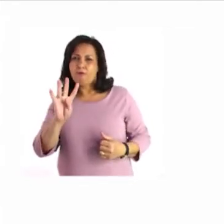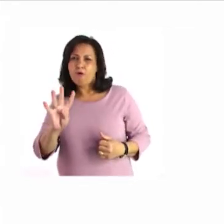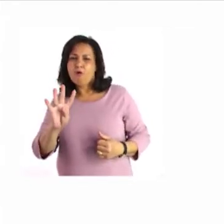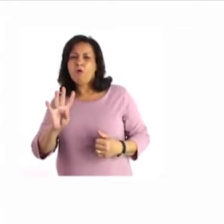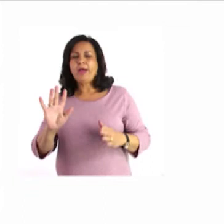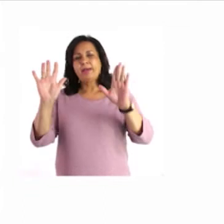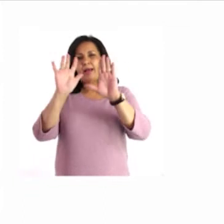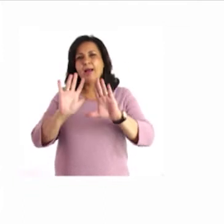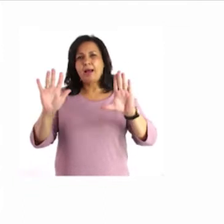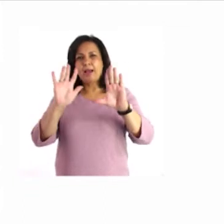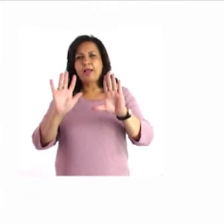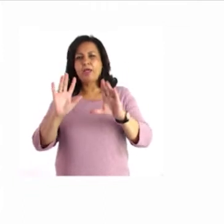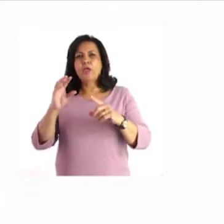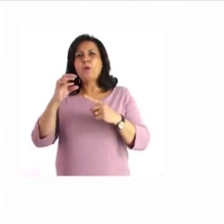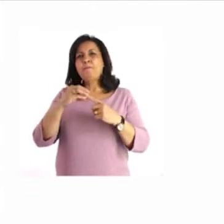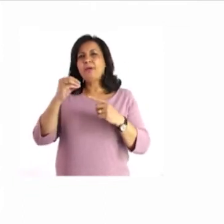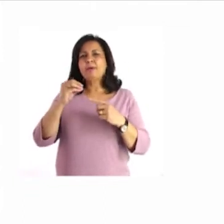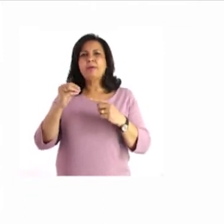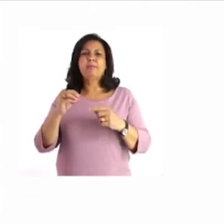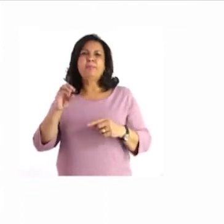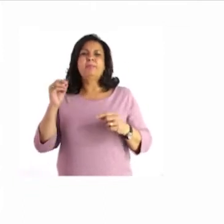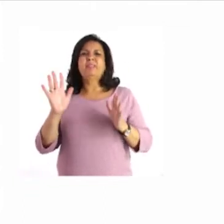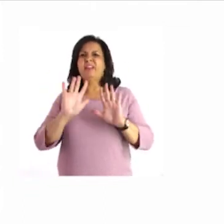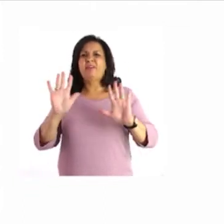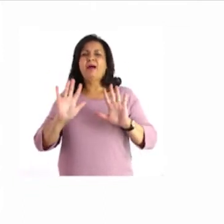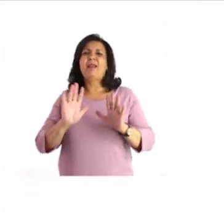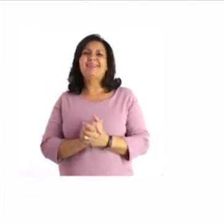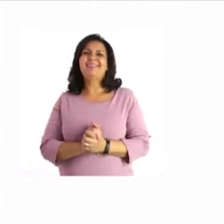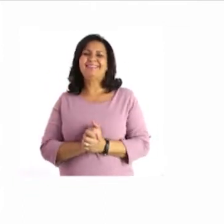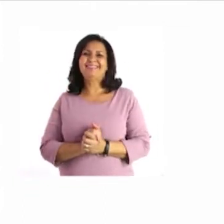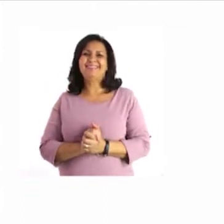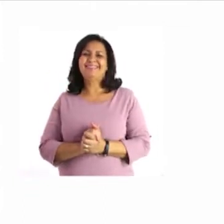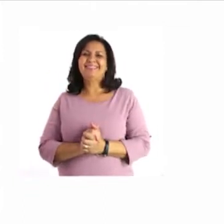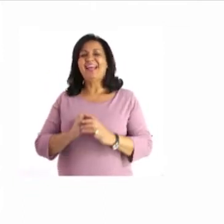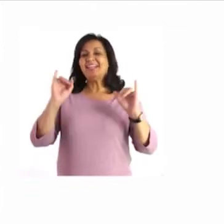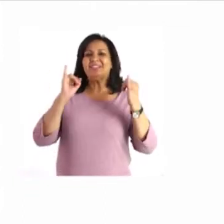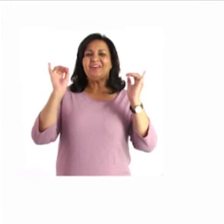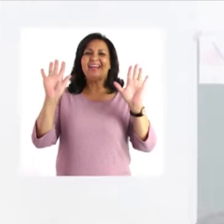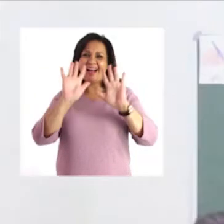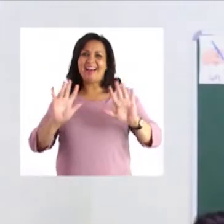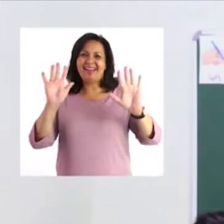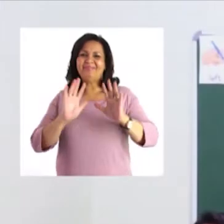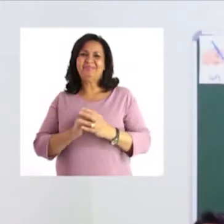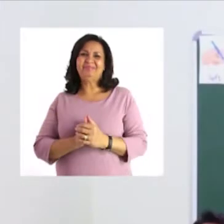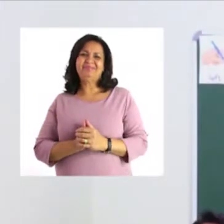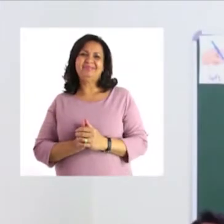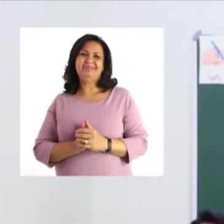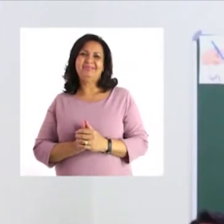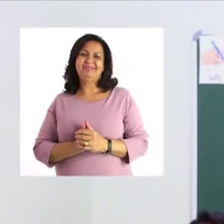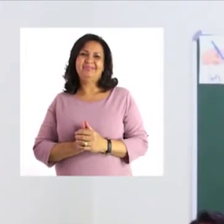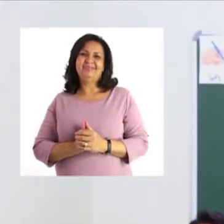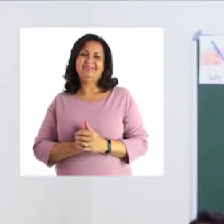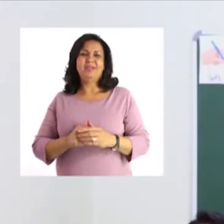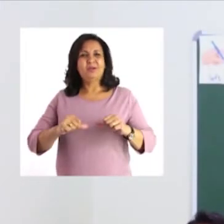may use any of the colors that we spoke about today. Enjoy the coloring exercise, and then we are going to